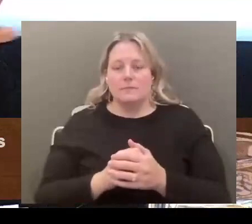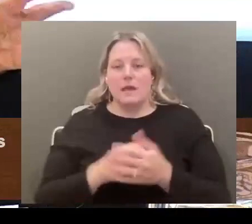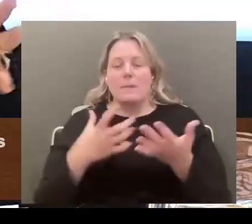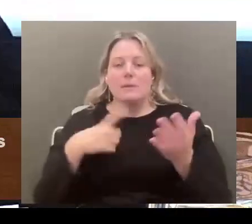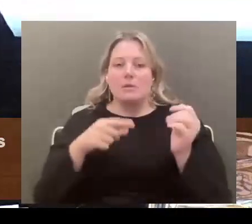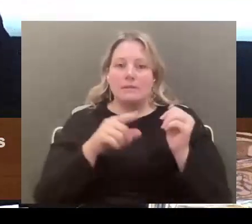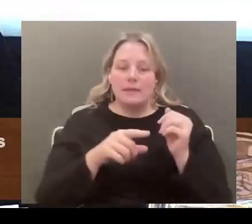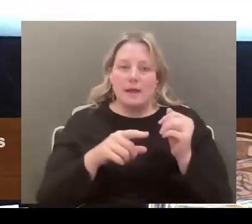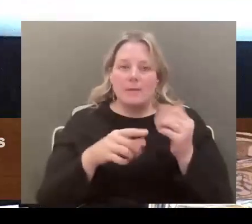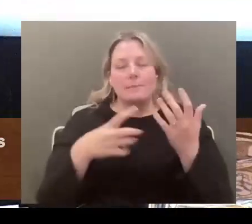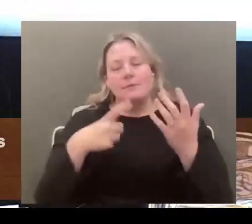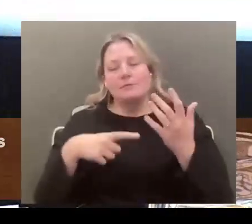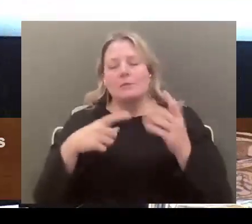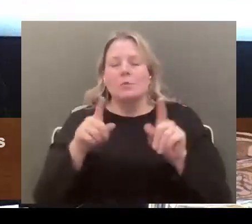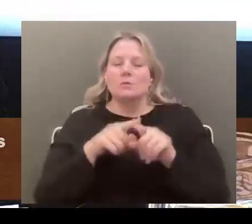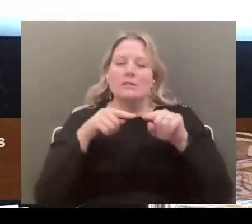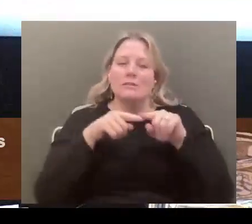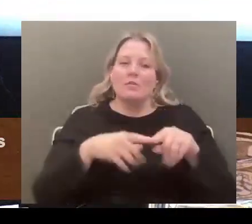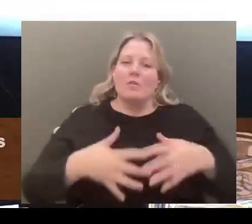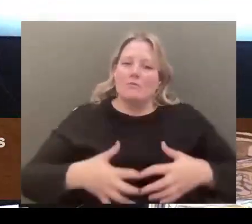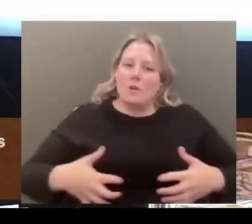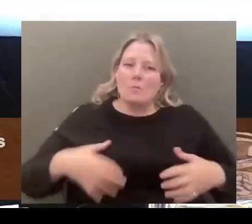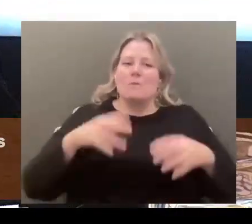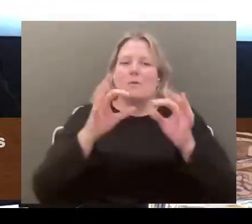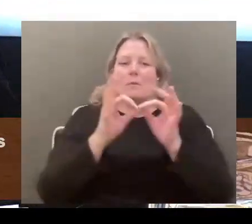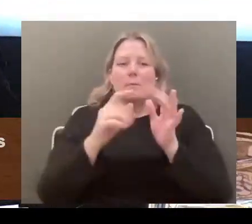biodiversity approvals frameworks that need to be